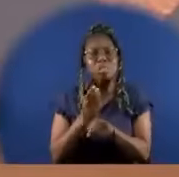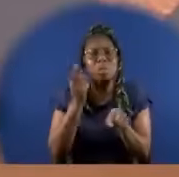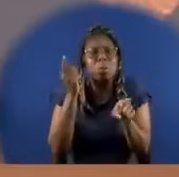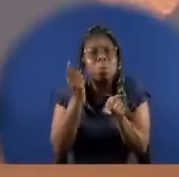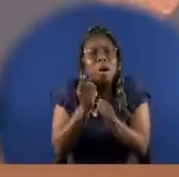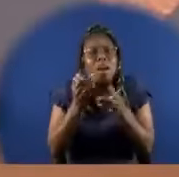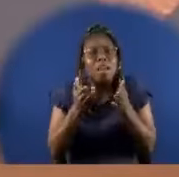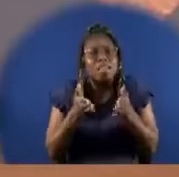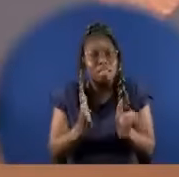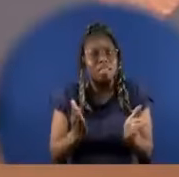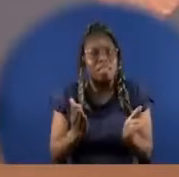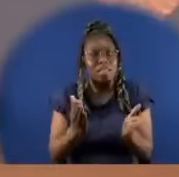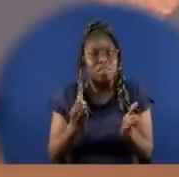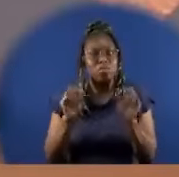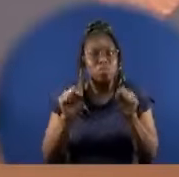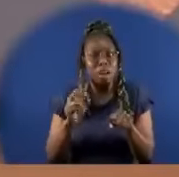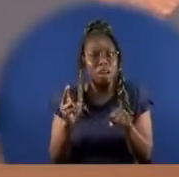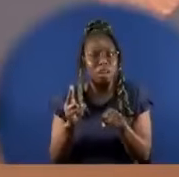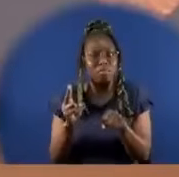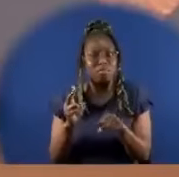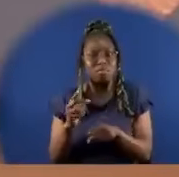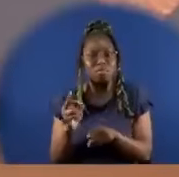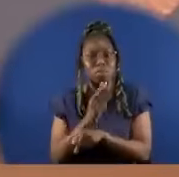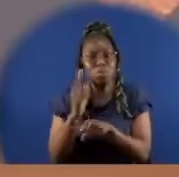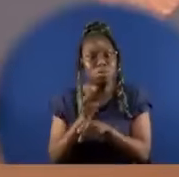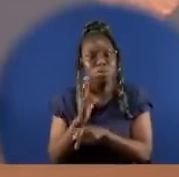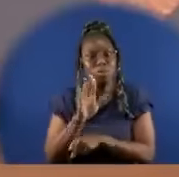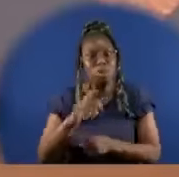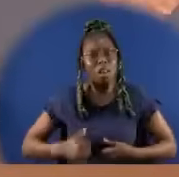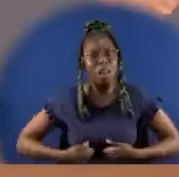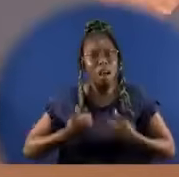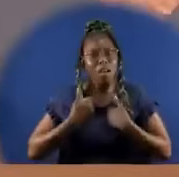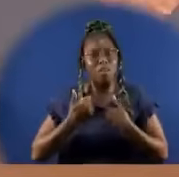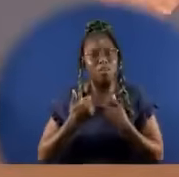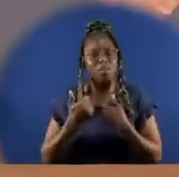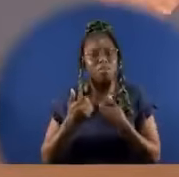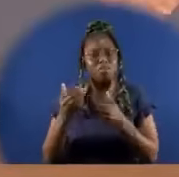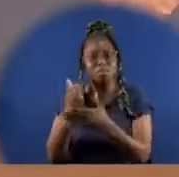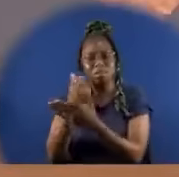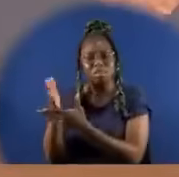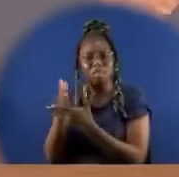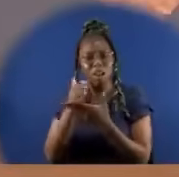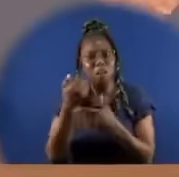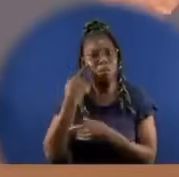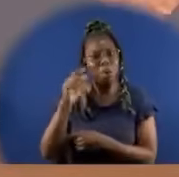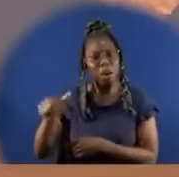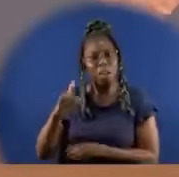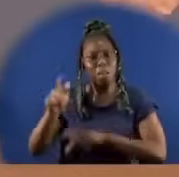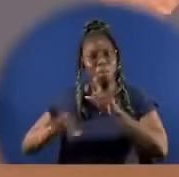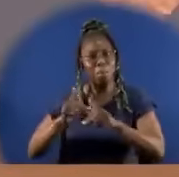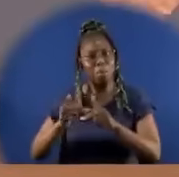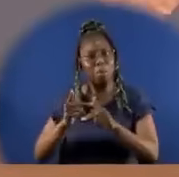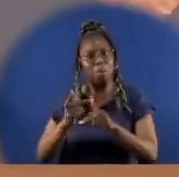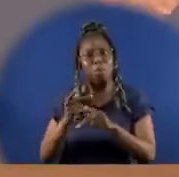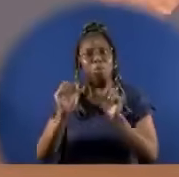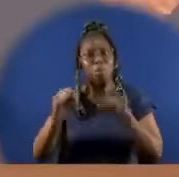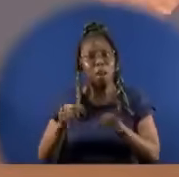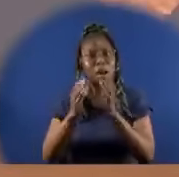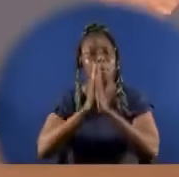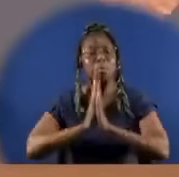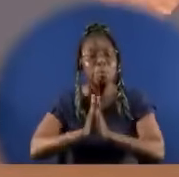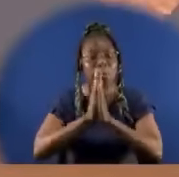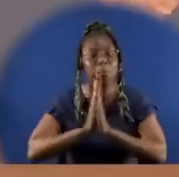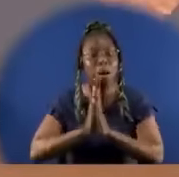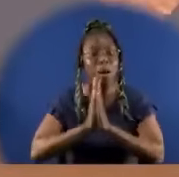that diminish. I want us to be people of God who speak life into other people's lives, even as we speak